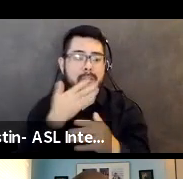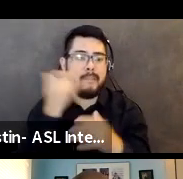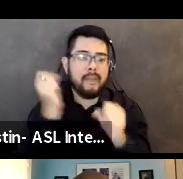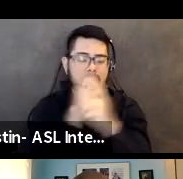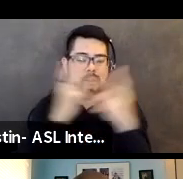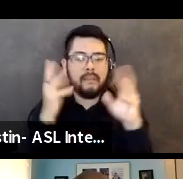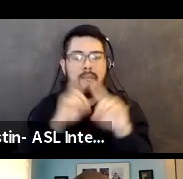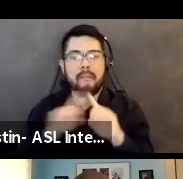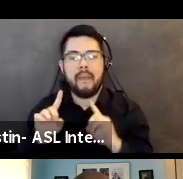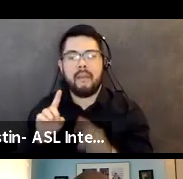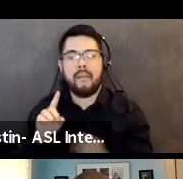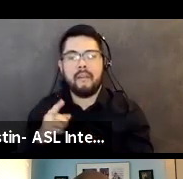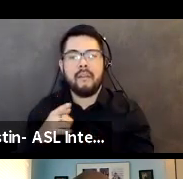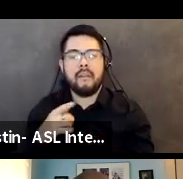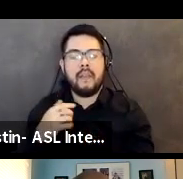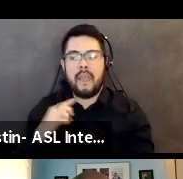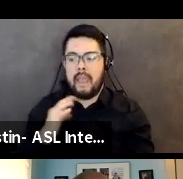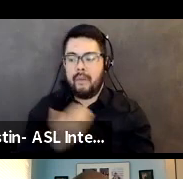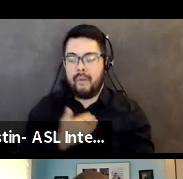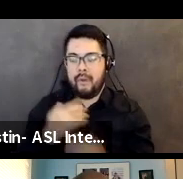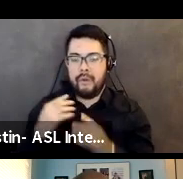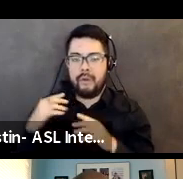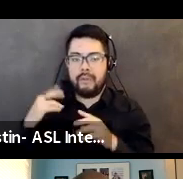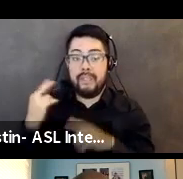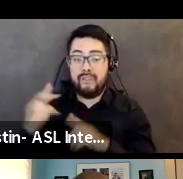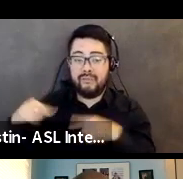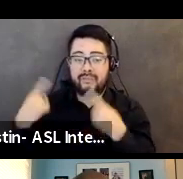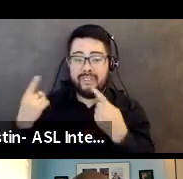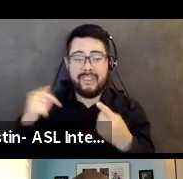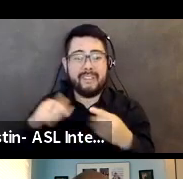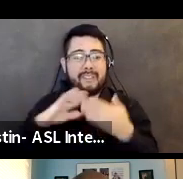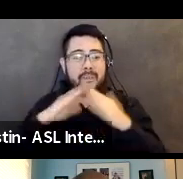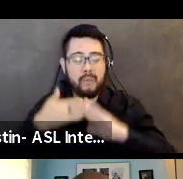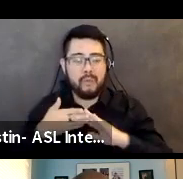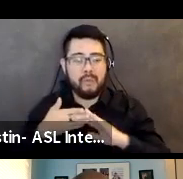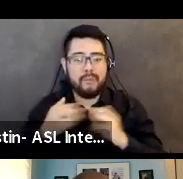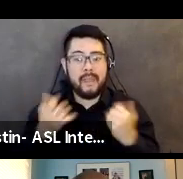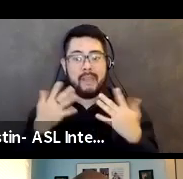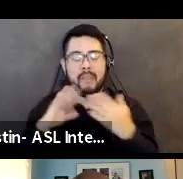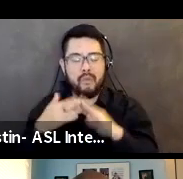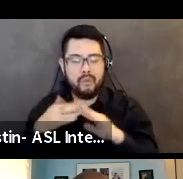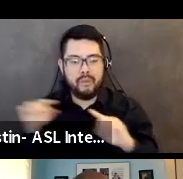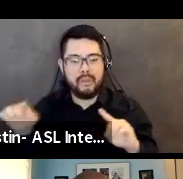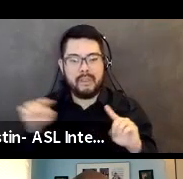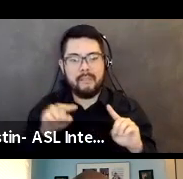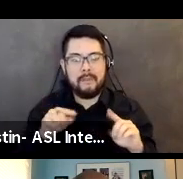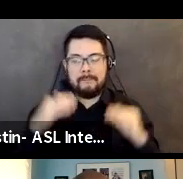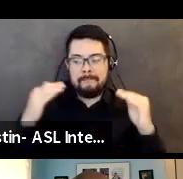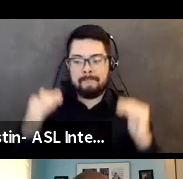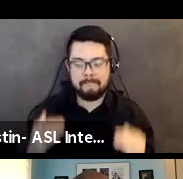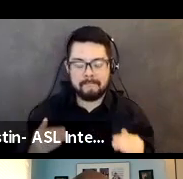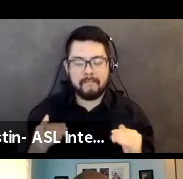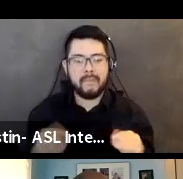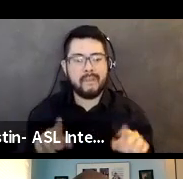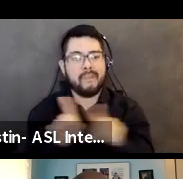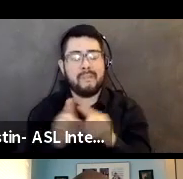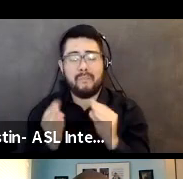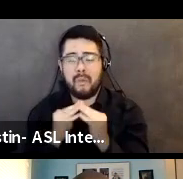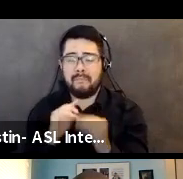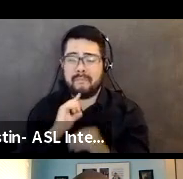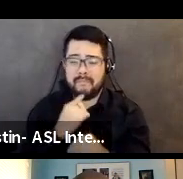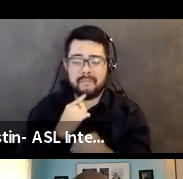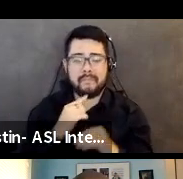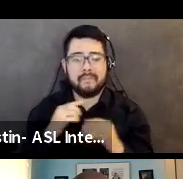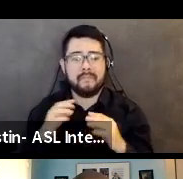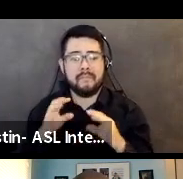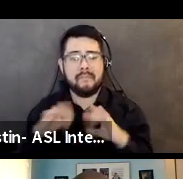disinfect disinvested communities and that there are even more dire choices in terms of even being able sometimes to